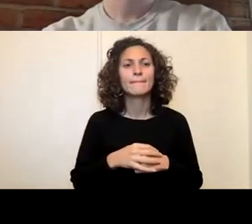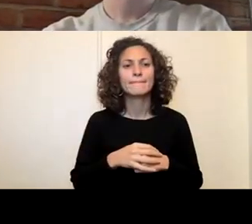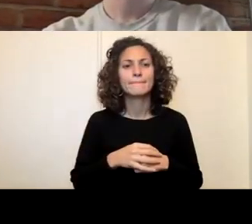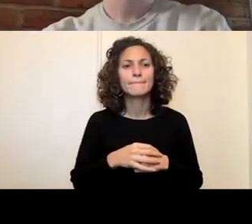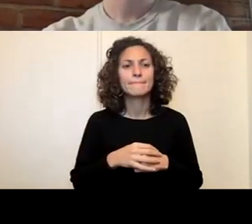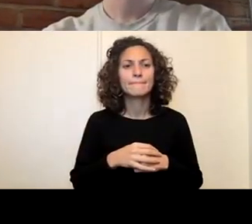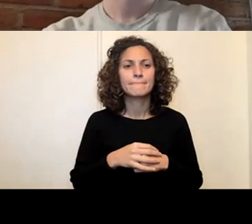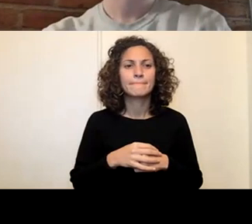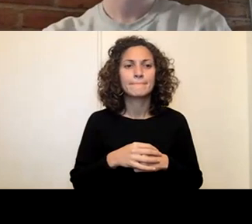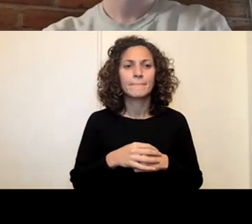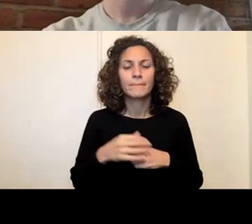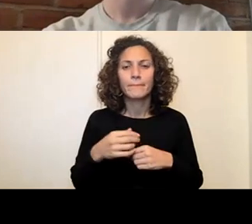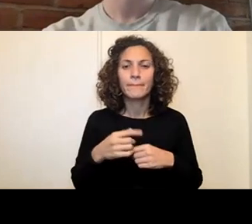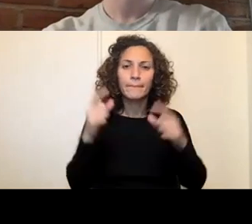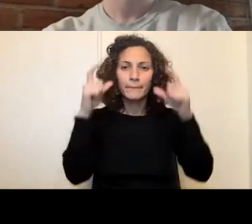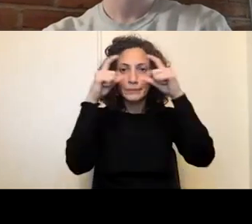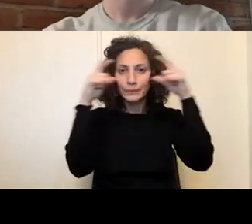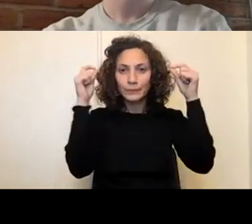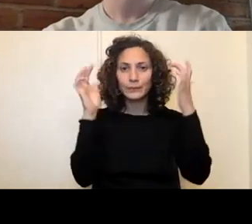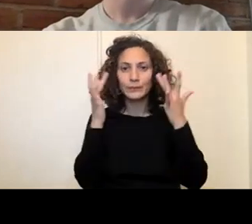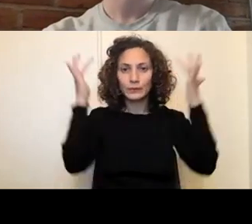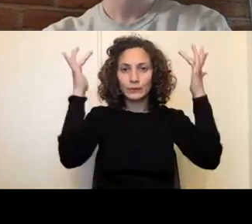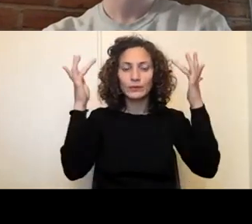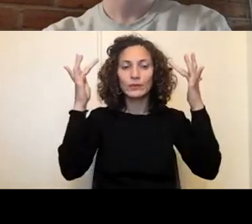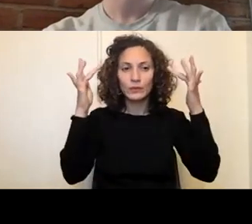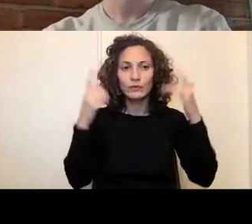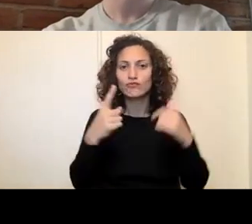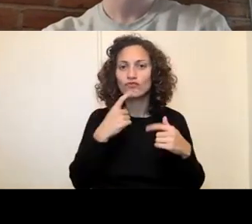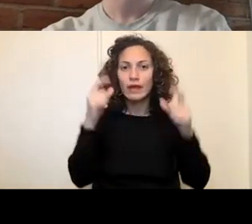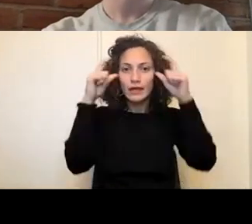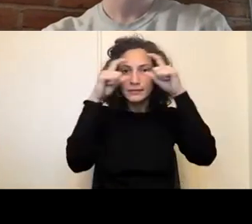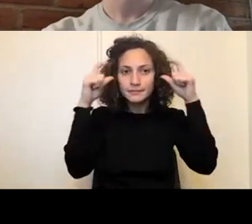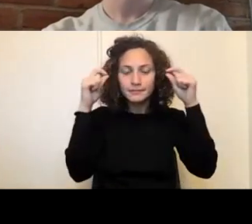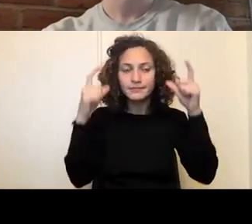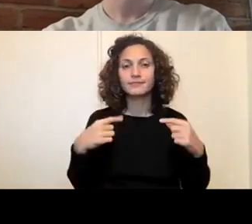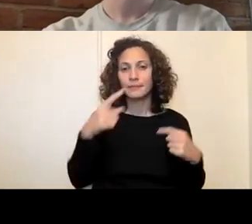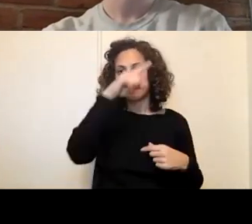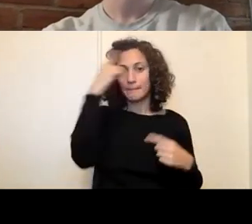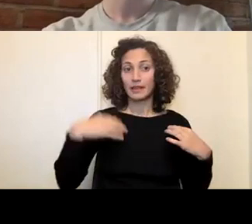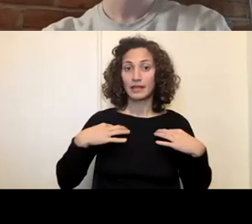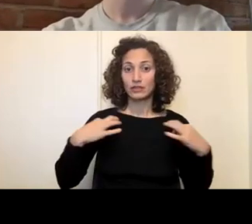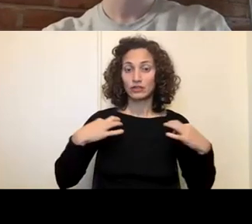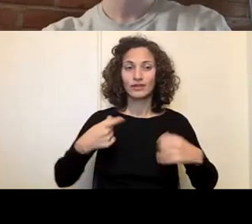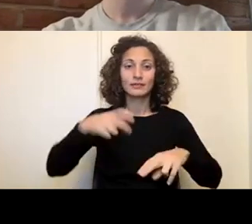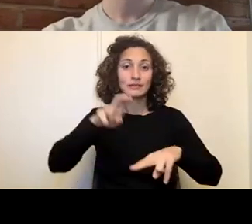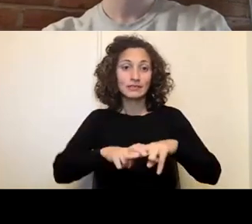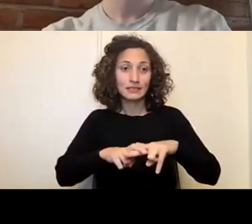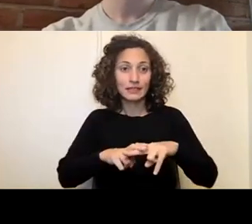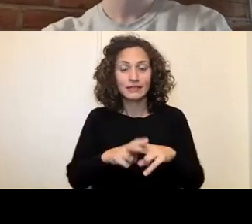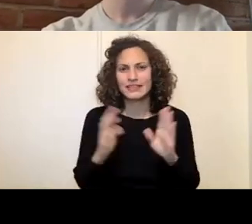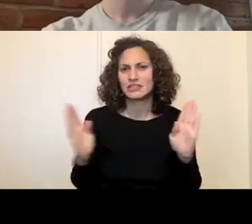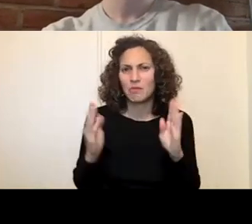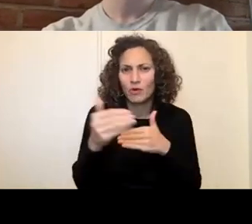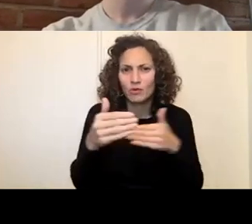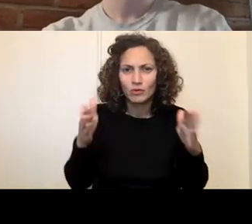glitter framed glasses with red sides, a black shirt, and I'm sitting in under a small room